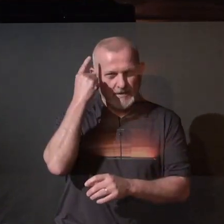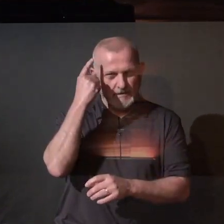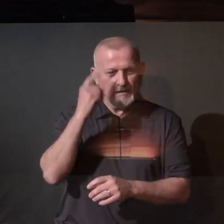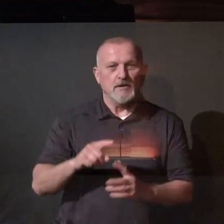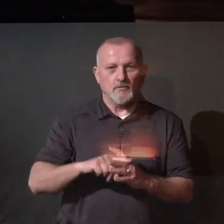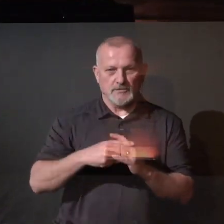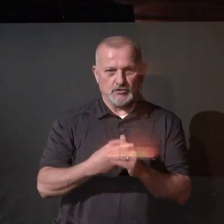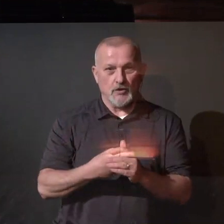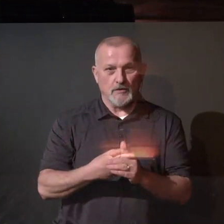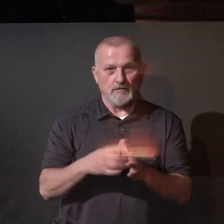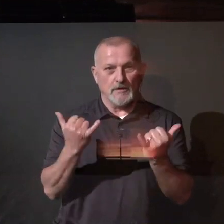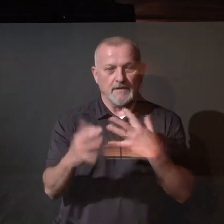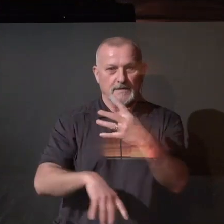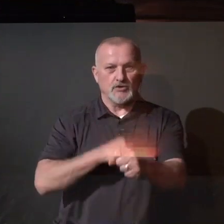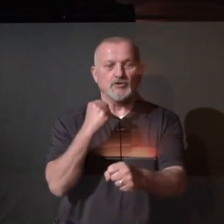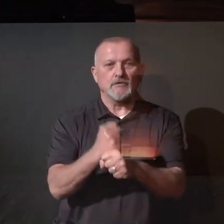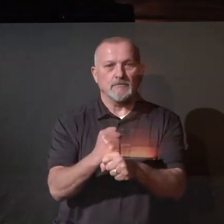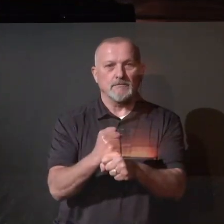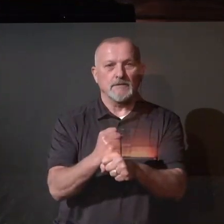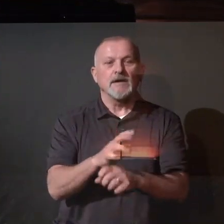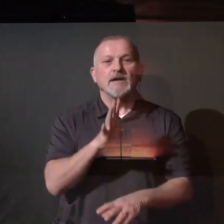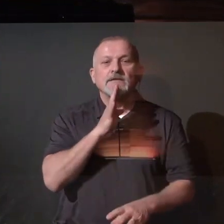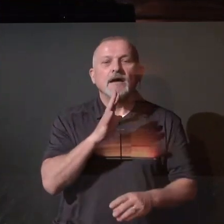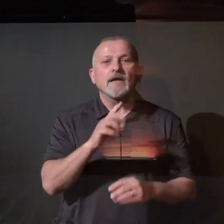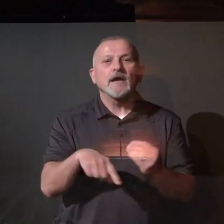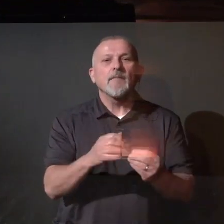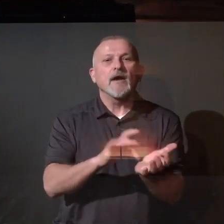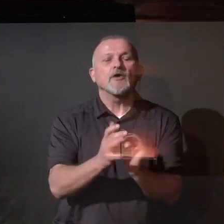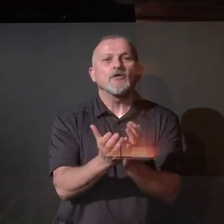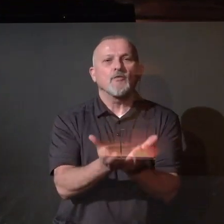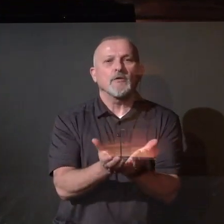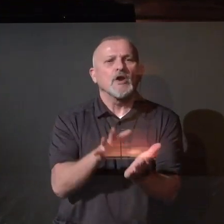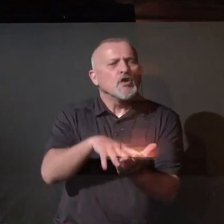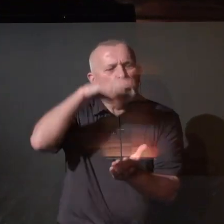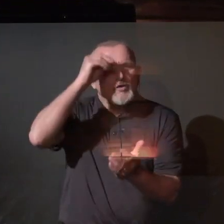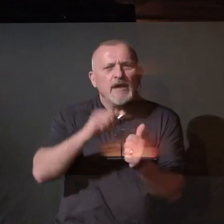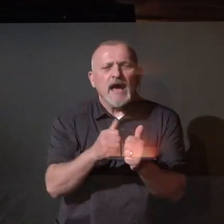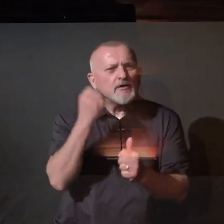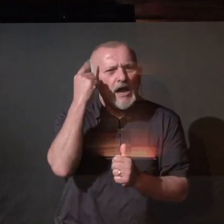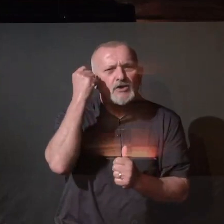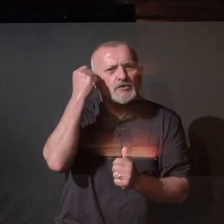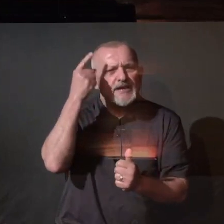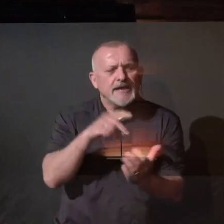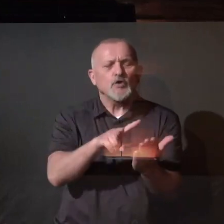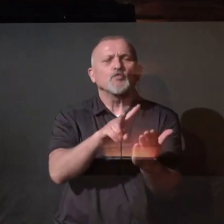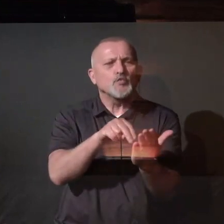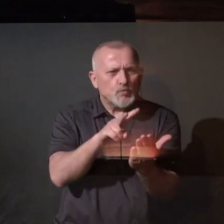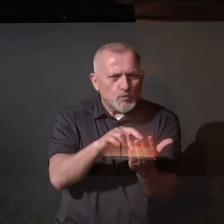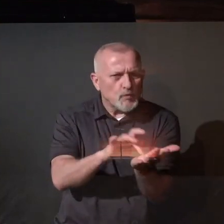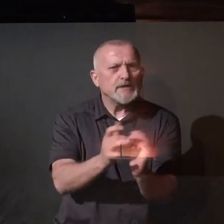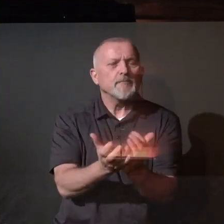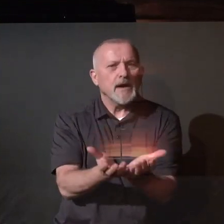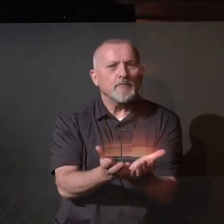off this year by talking about the Word. Learning how to understand God's Word, learning how to read